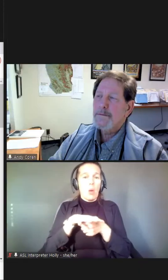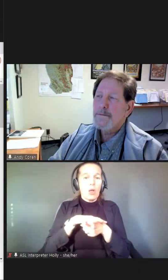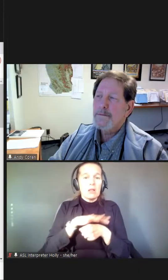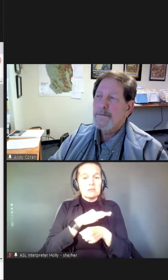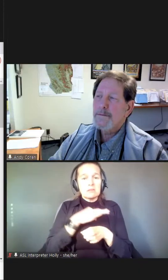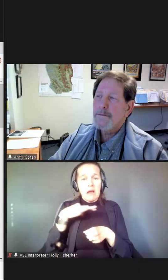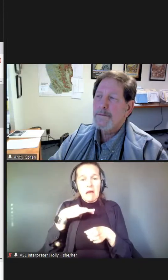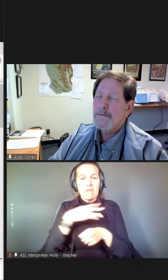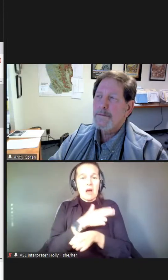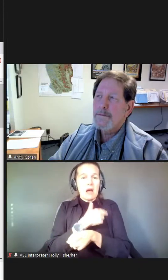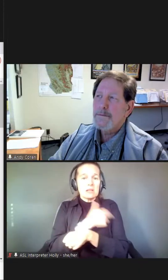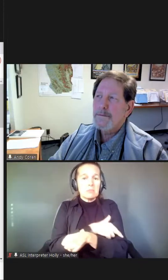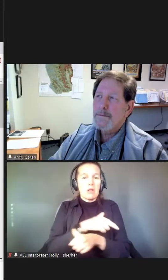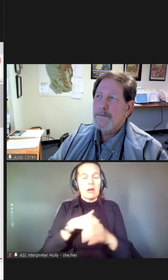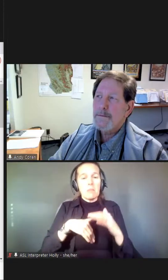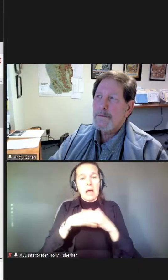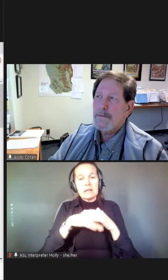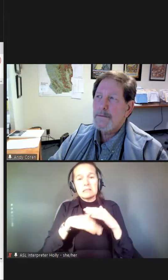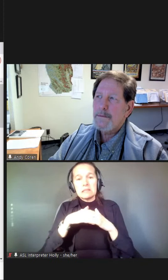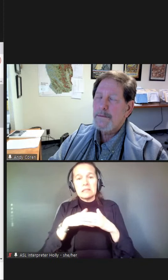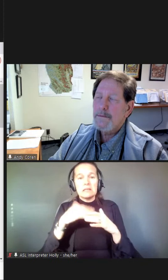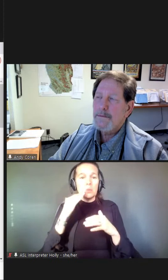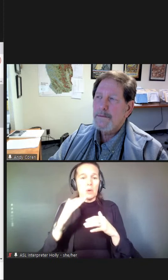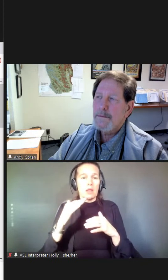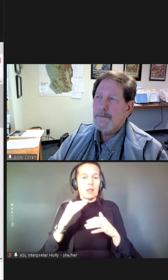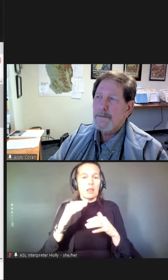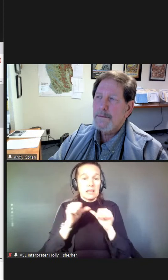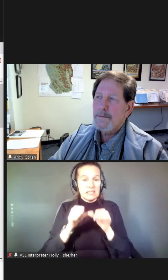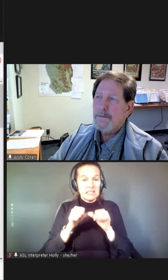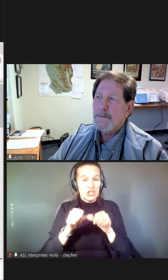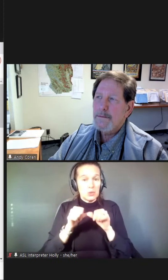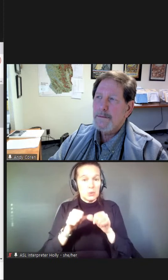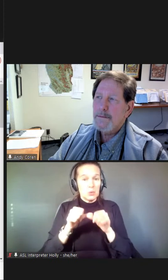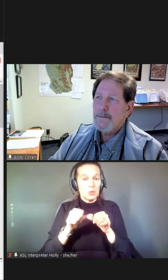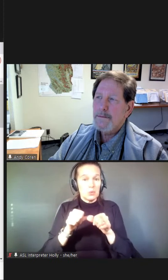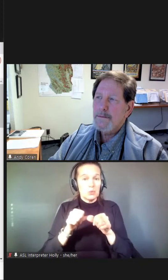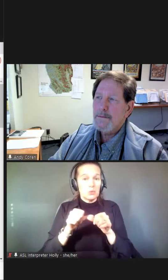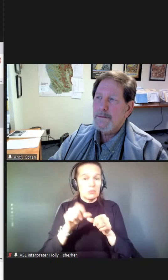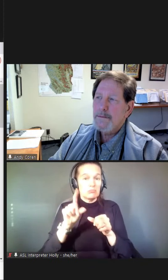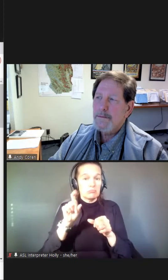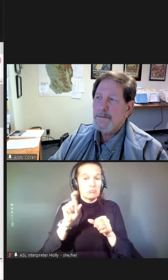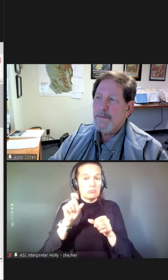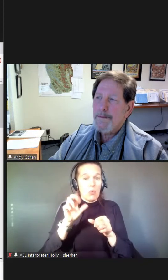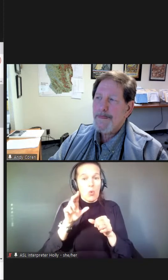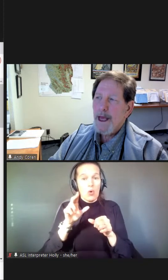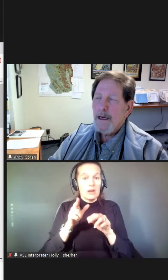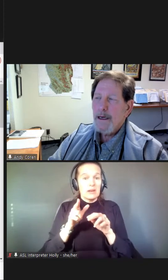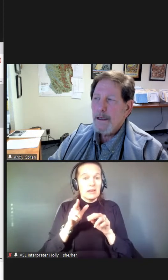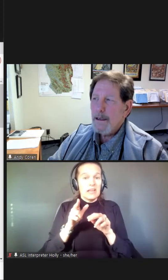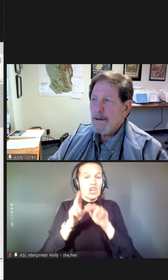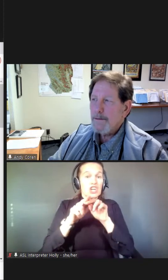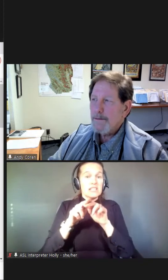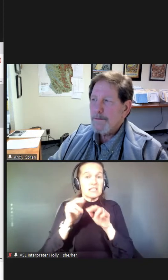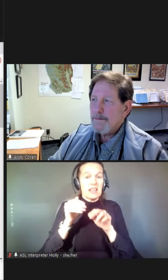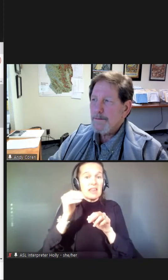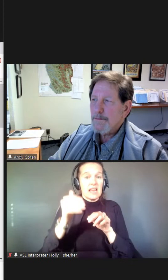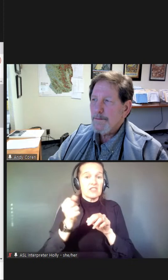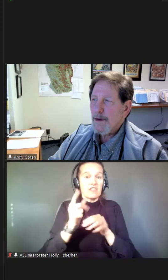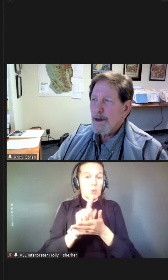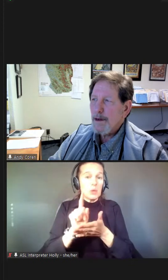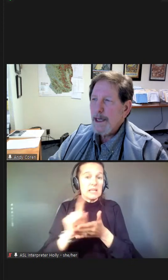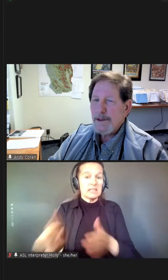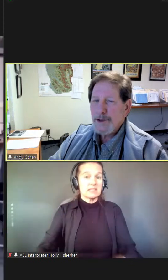staff and hospital capacity is likely to continue as such or increase over the next couple